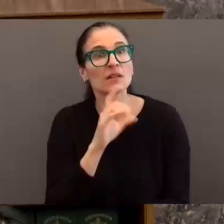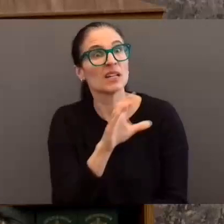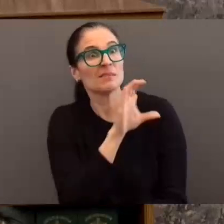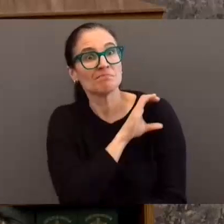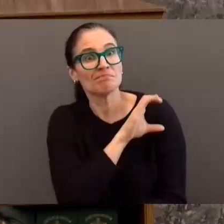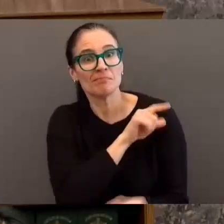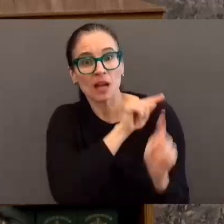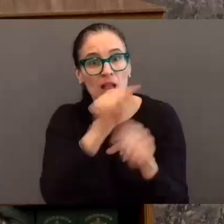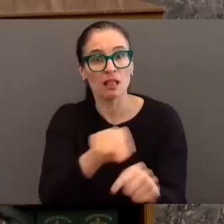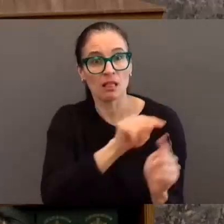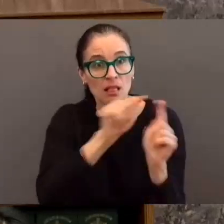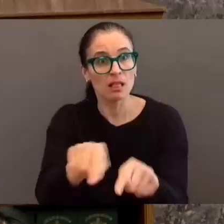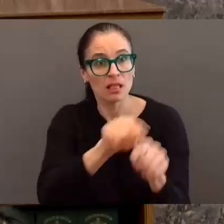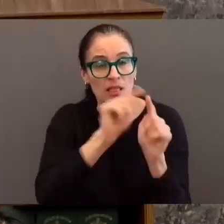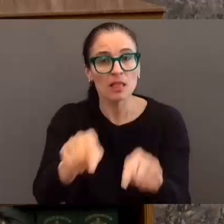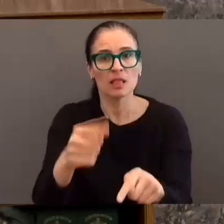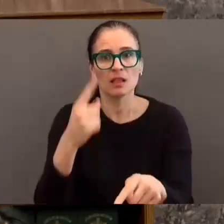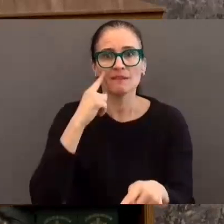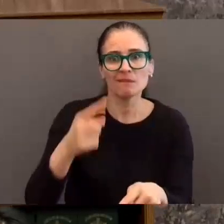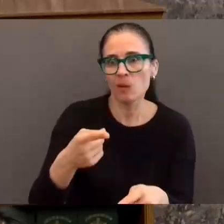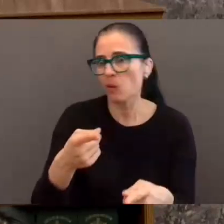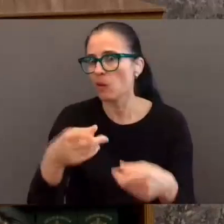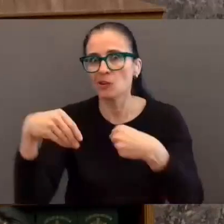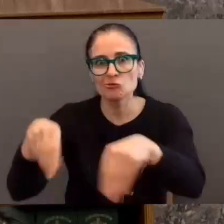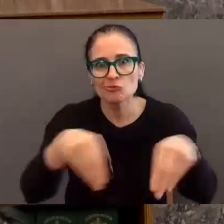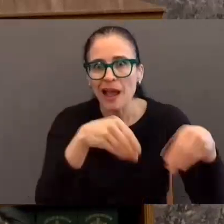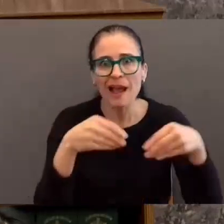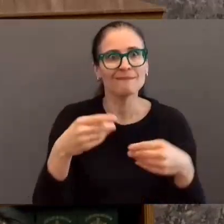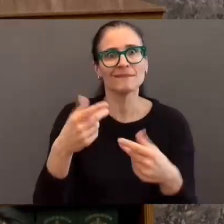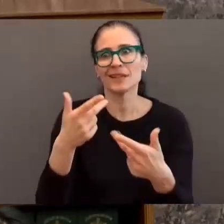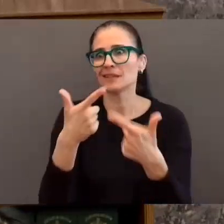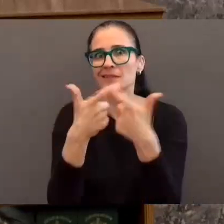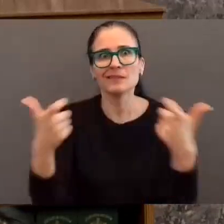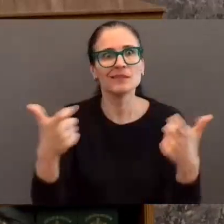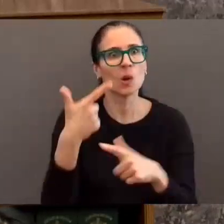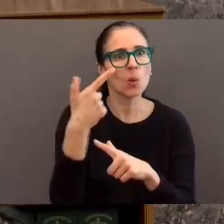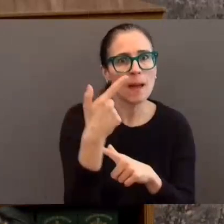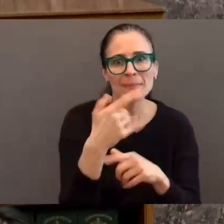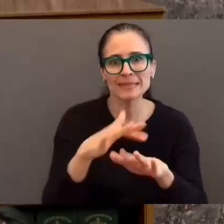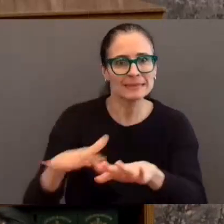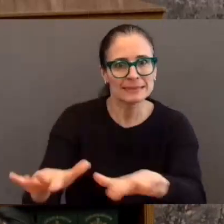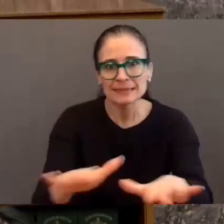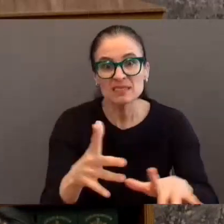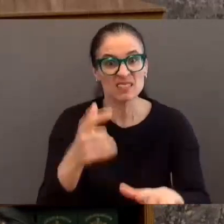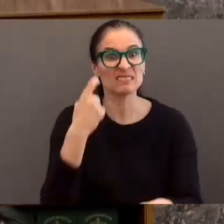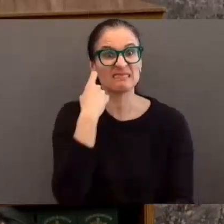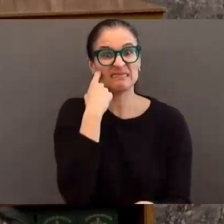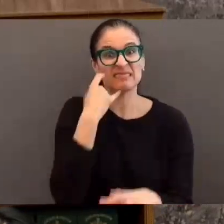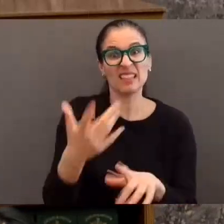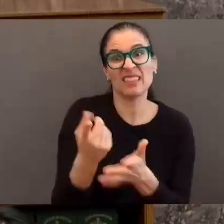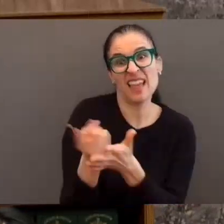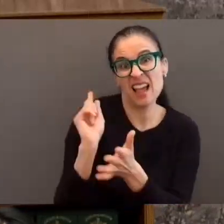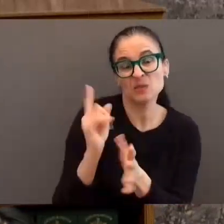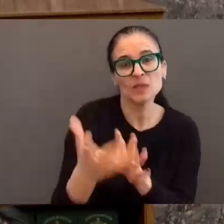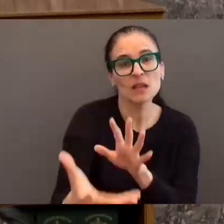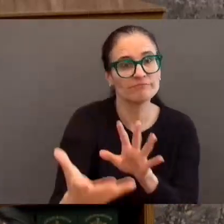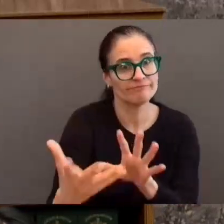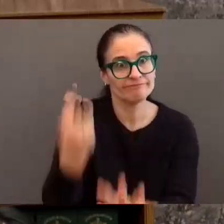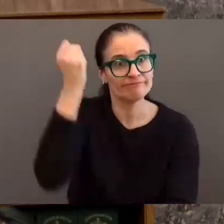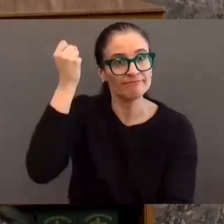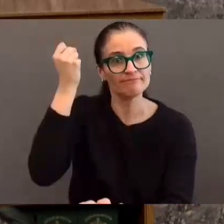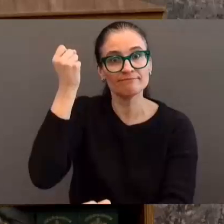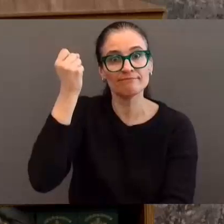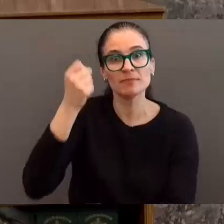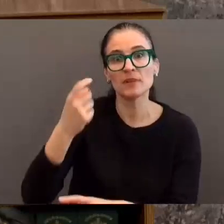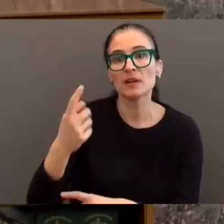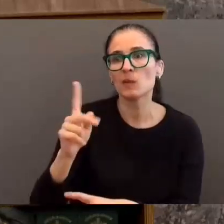handgun and $40,000 in cash from one of the Premier's so-called supportive housing sites. And yet the NDP still claims, as the Minister